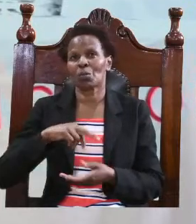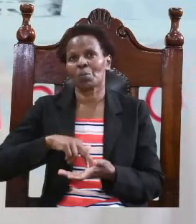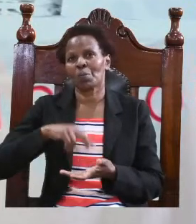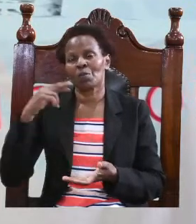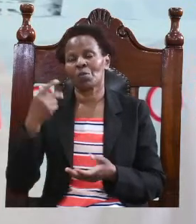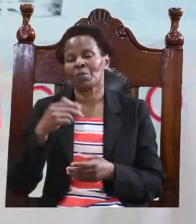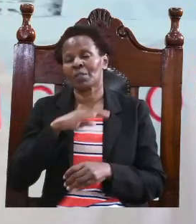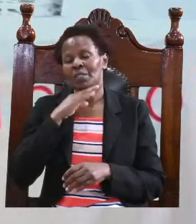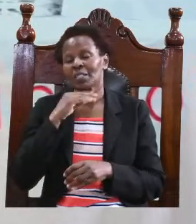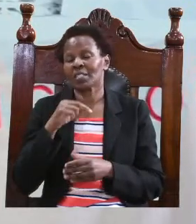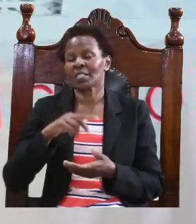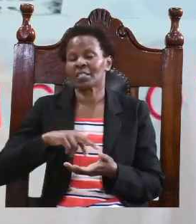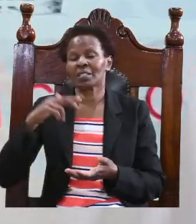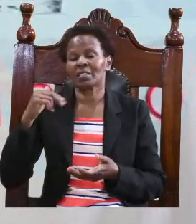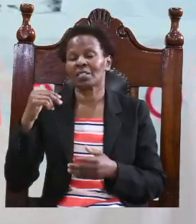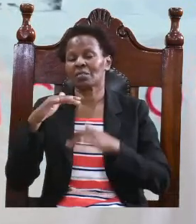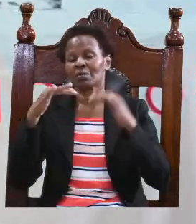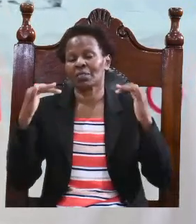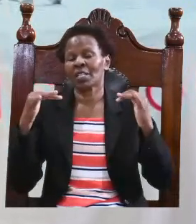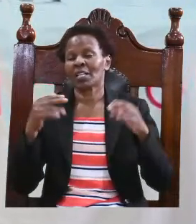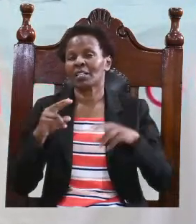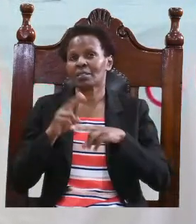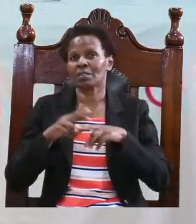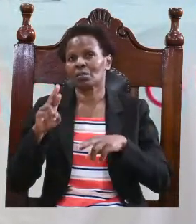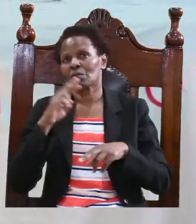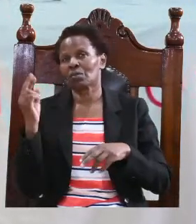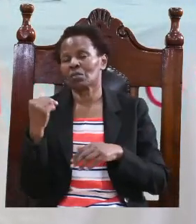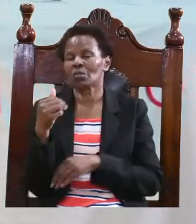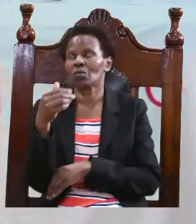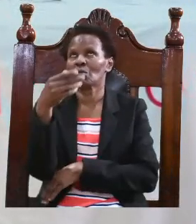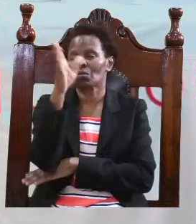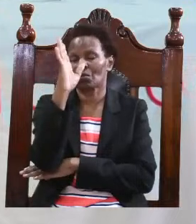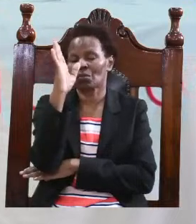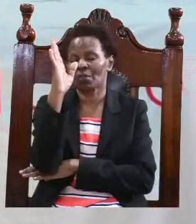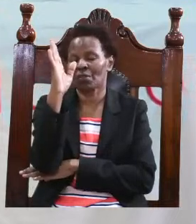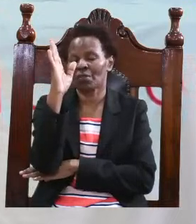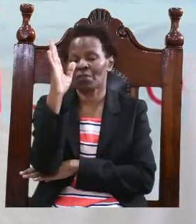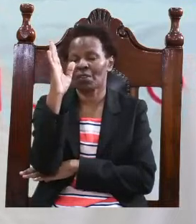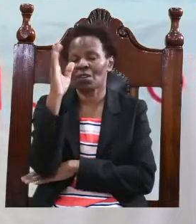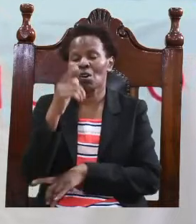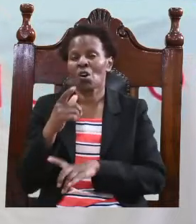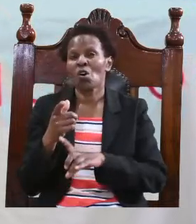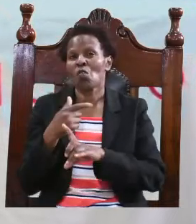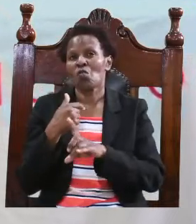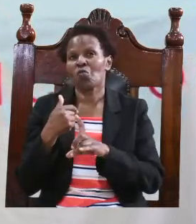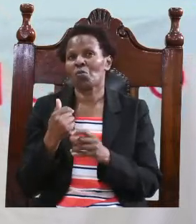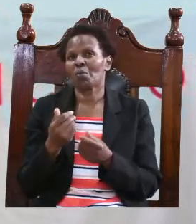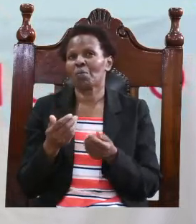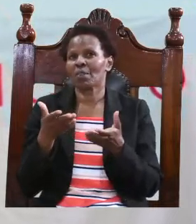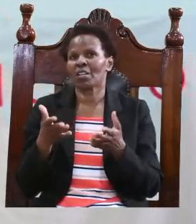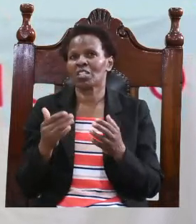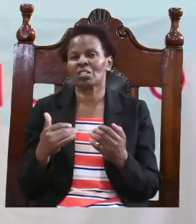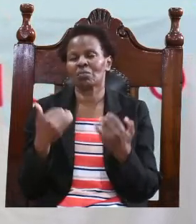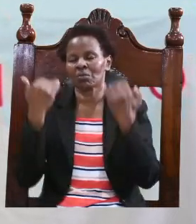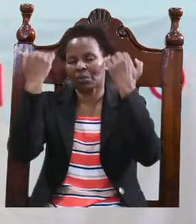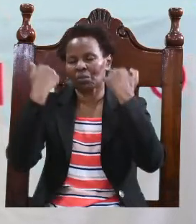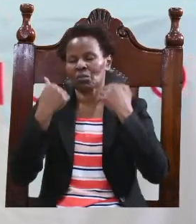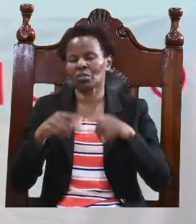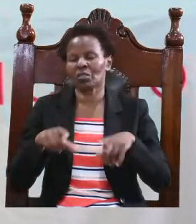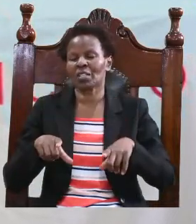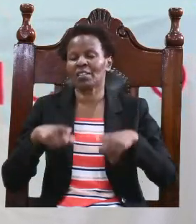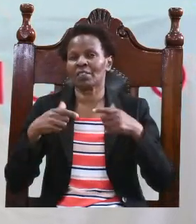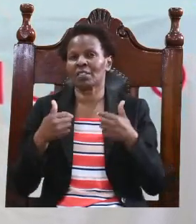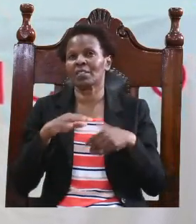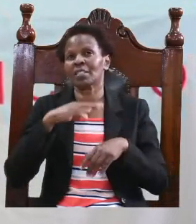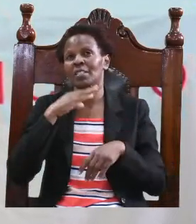the dead. He ascended into heaven, and is seated at the right hand of God the Father Almighty. From there he shall come to